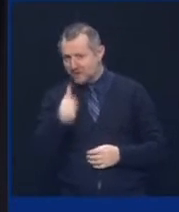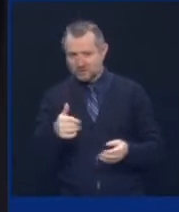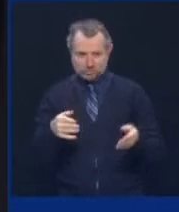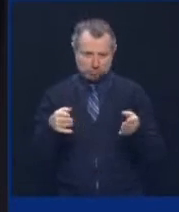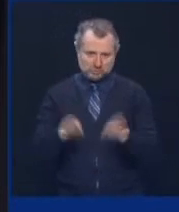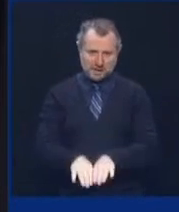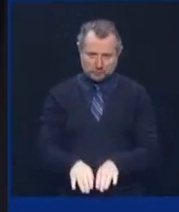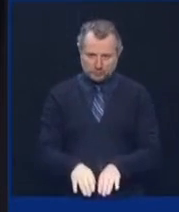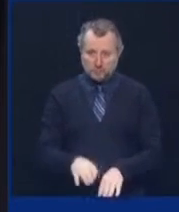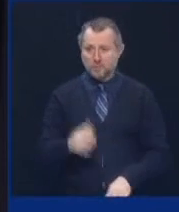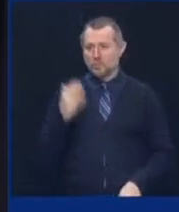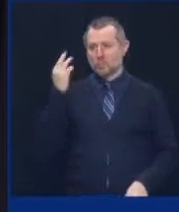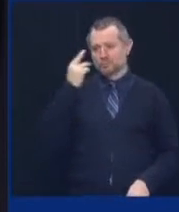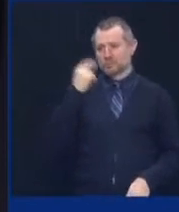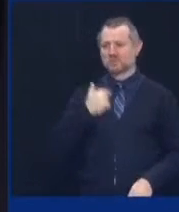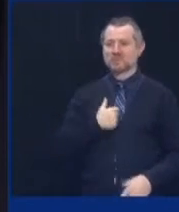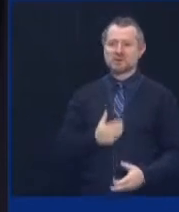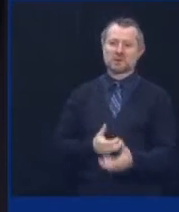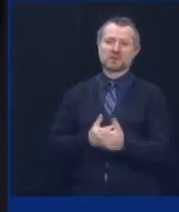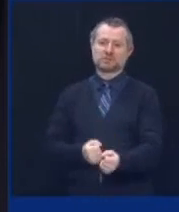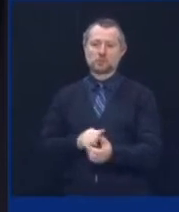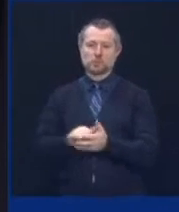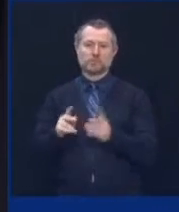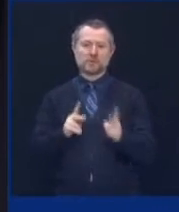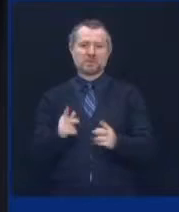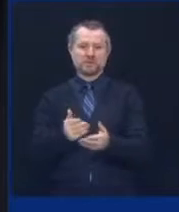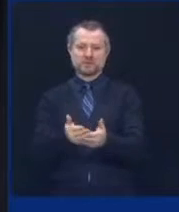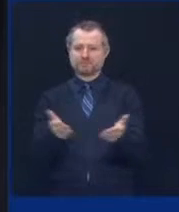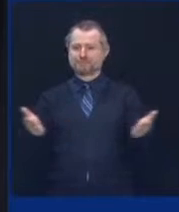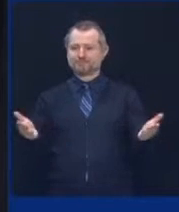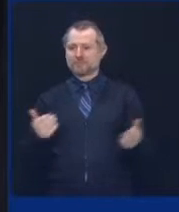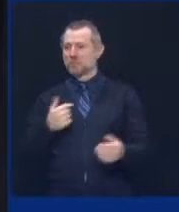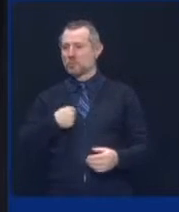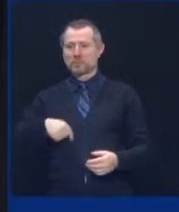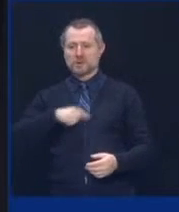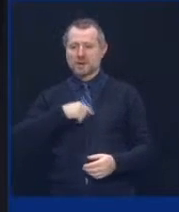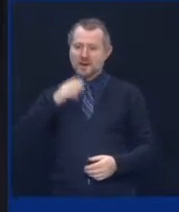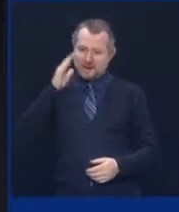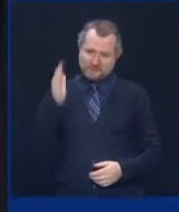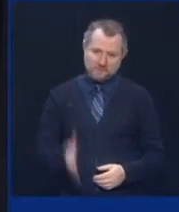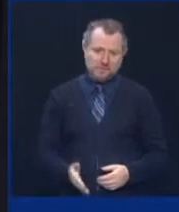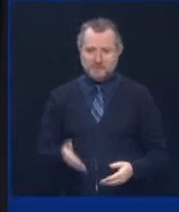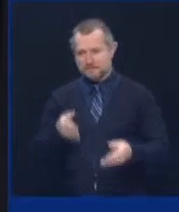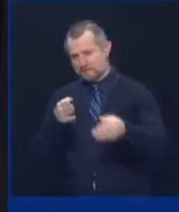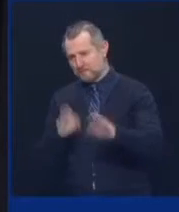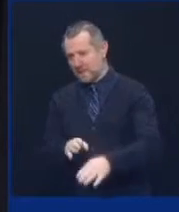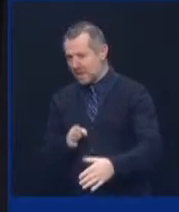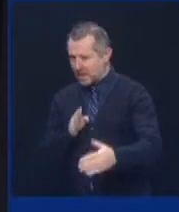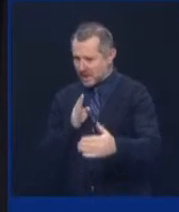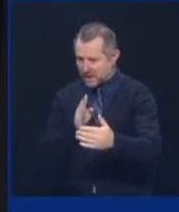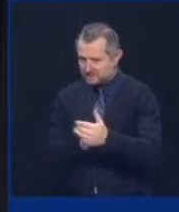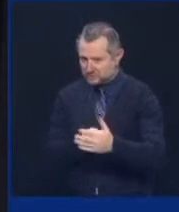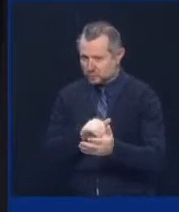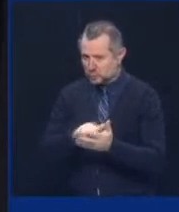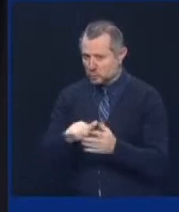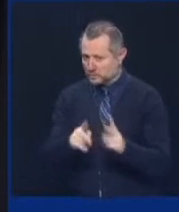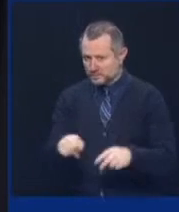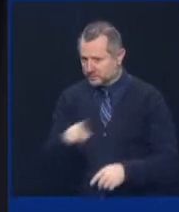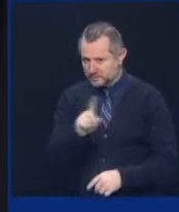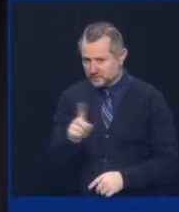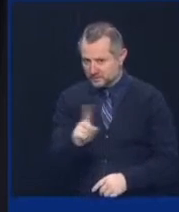in New Yorkers, and I would never bet against New Yorkers. And the